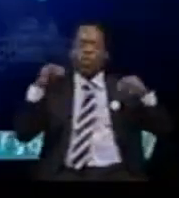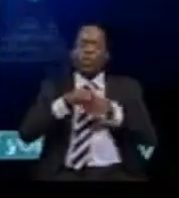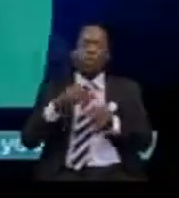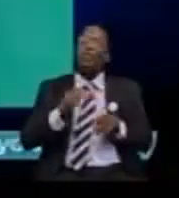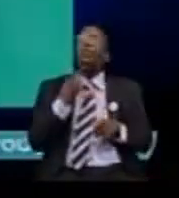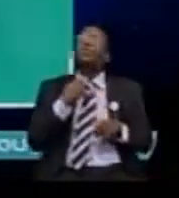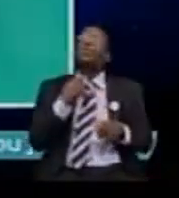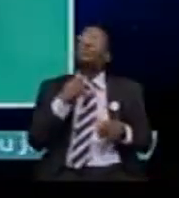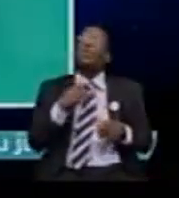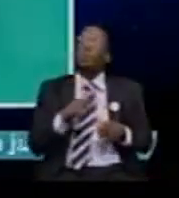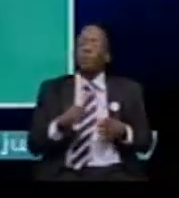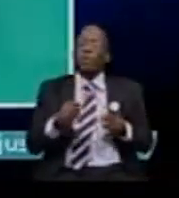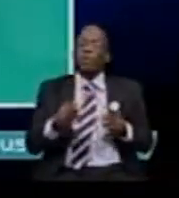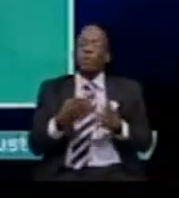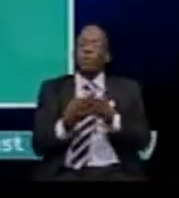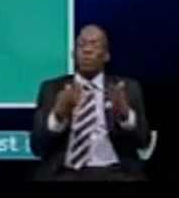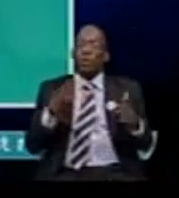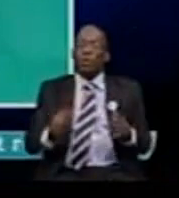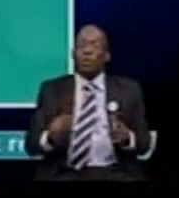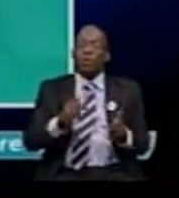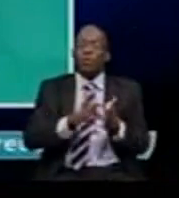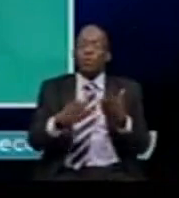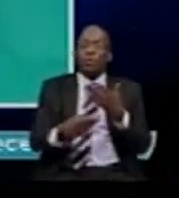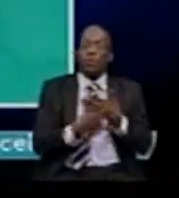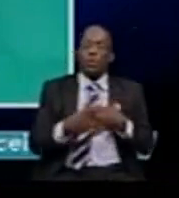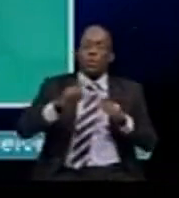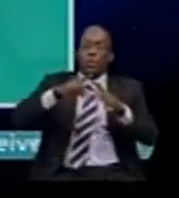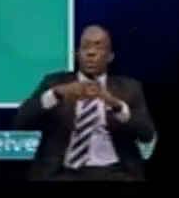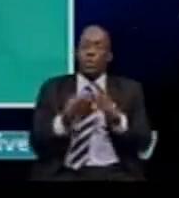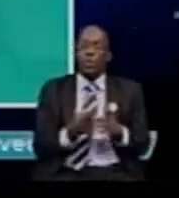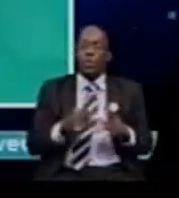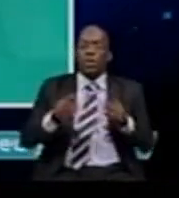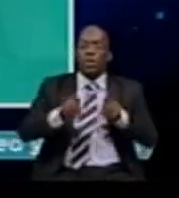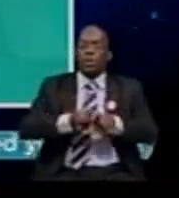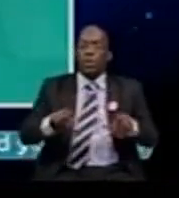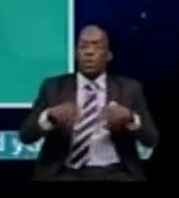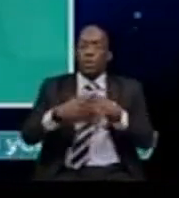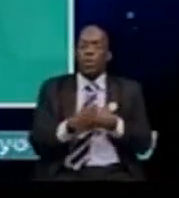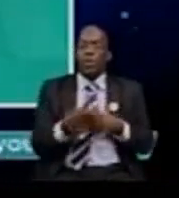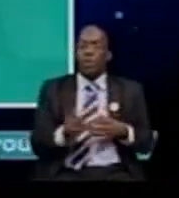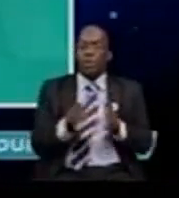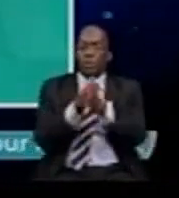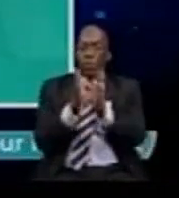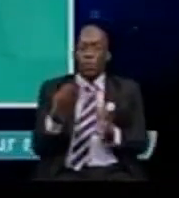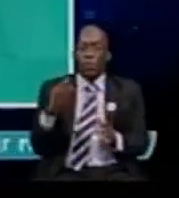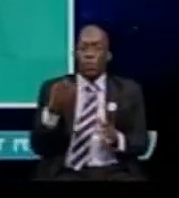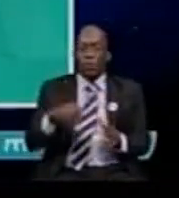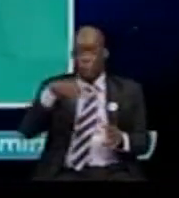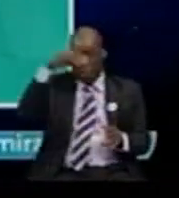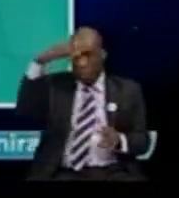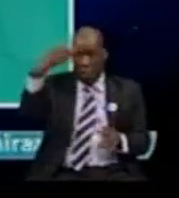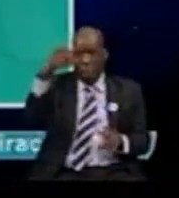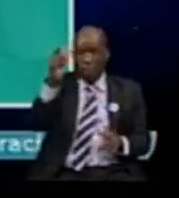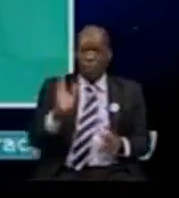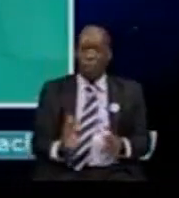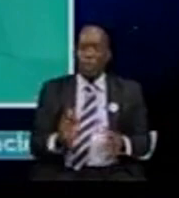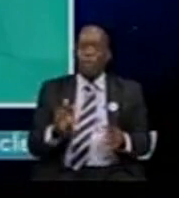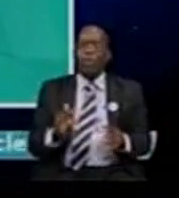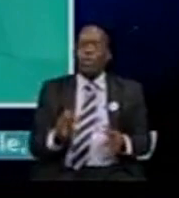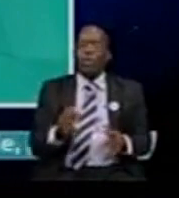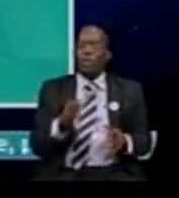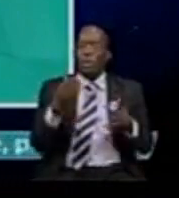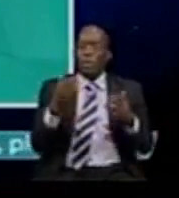I was having severe pain in my throat before the crusade started. But after the prayer of the man of God, I received my healing. Now I am freed of